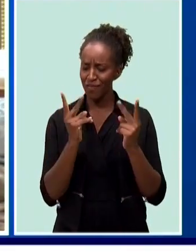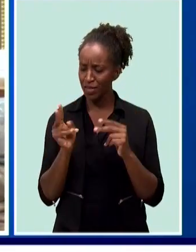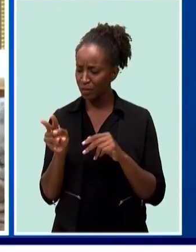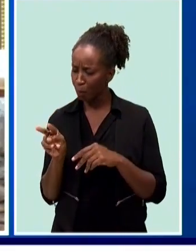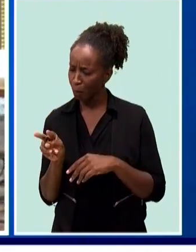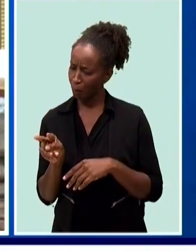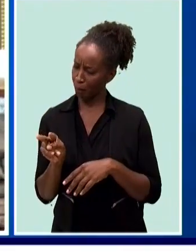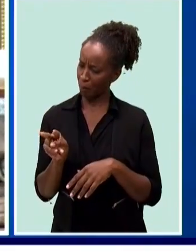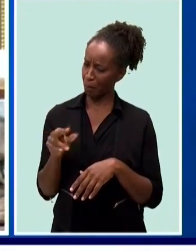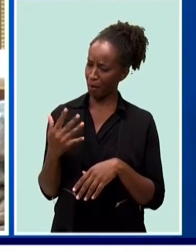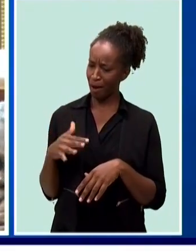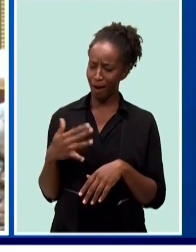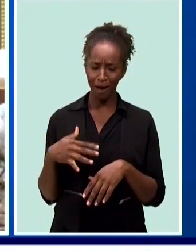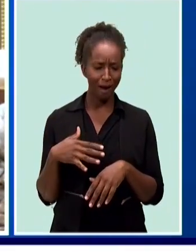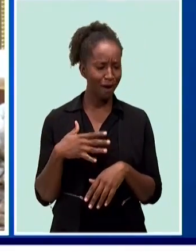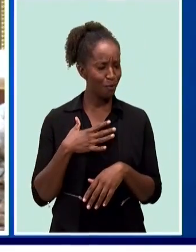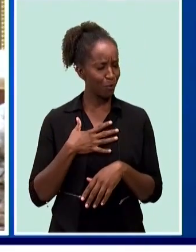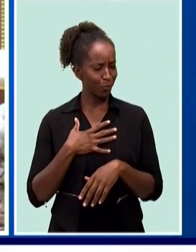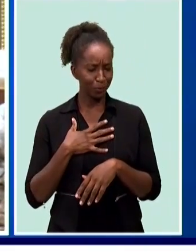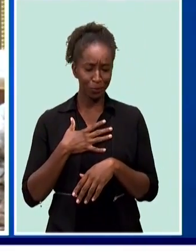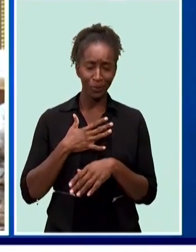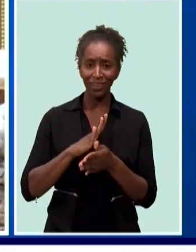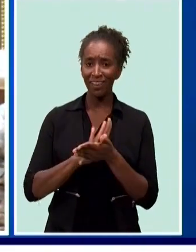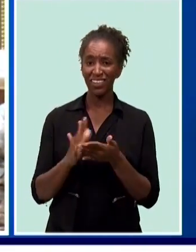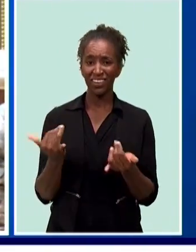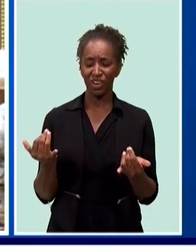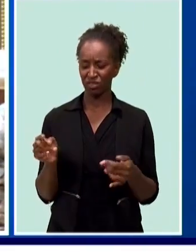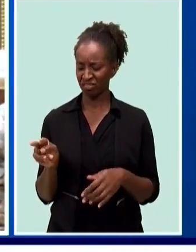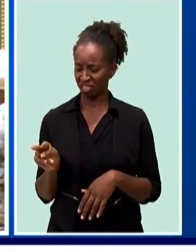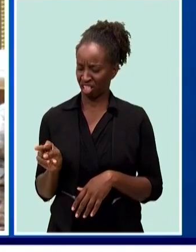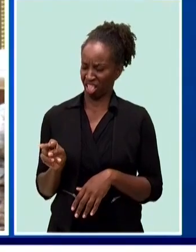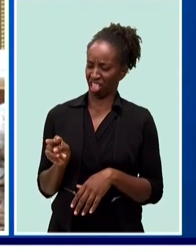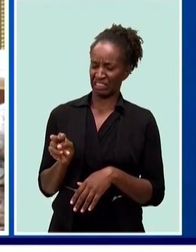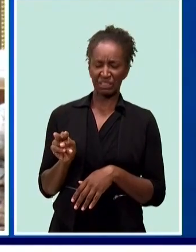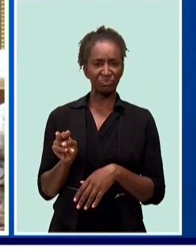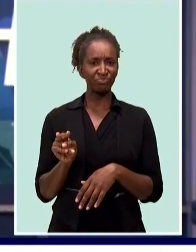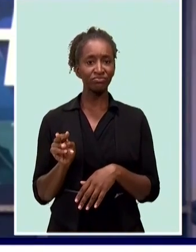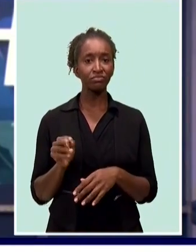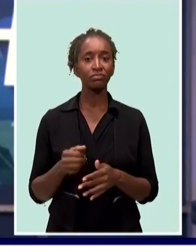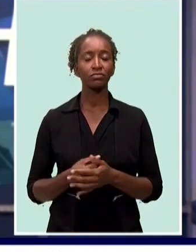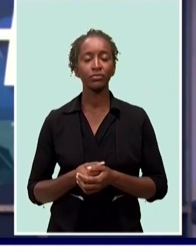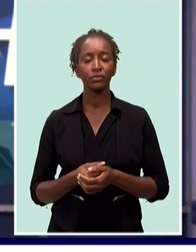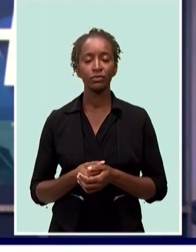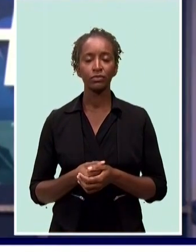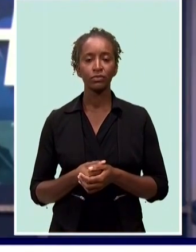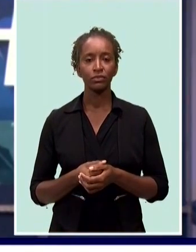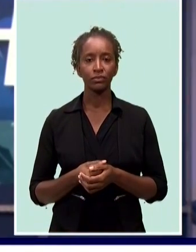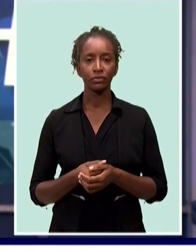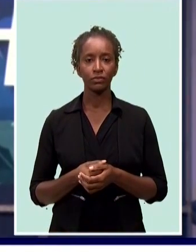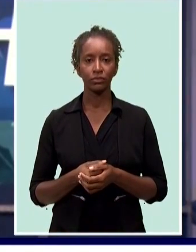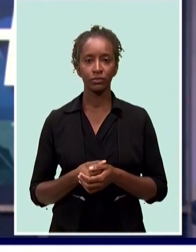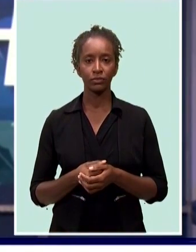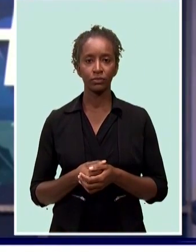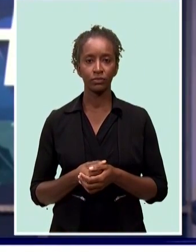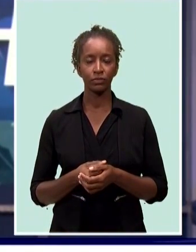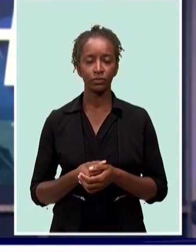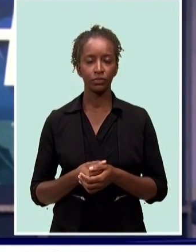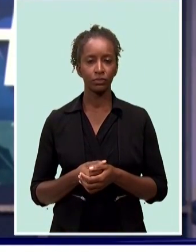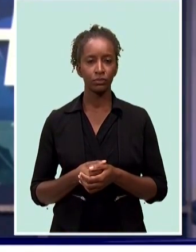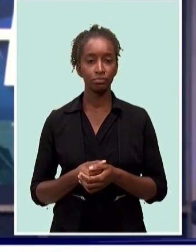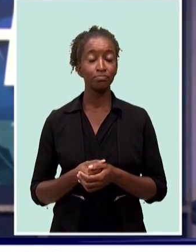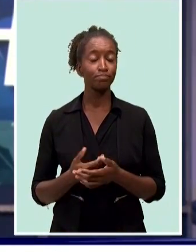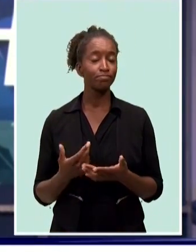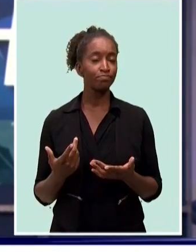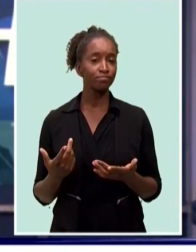things were, swimming and so on. But not now anymore. They want to get from there as fast as possible. Well, a startling turn of events